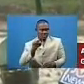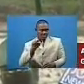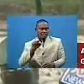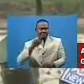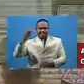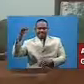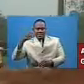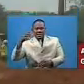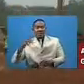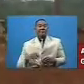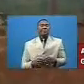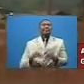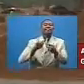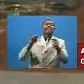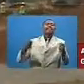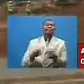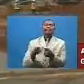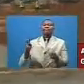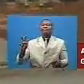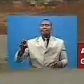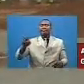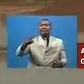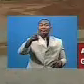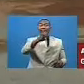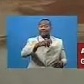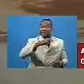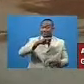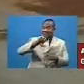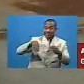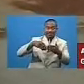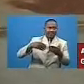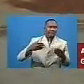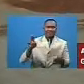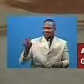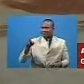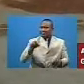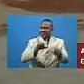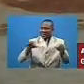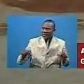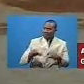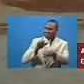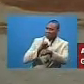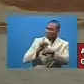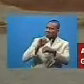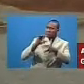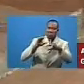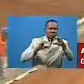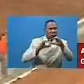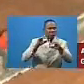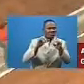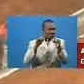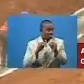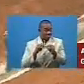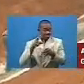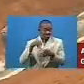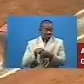to the existing stock. The team toured the gas processing project, where massive construction works are being carried out by Sinopec.